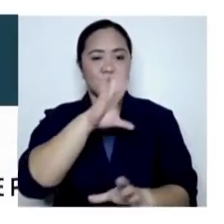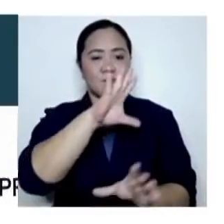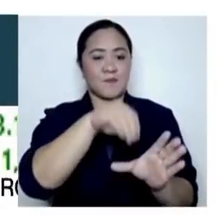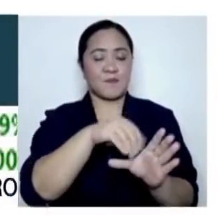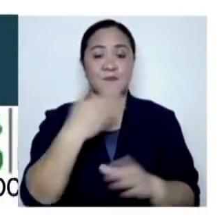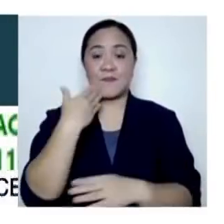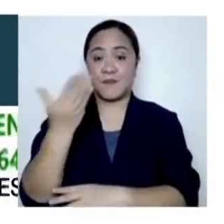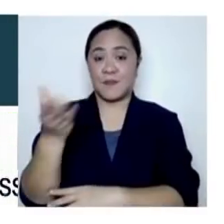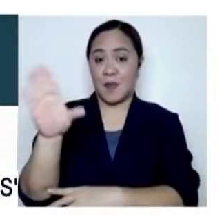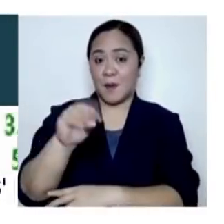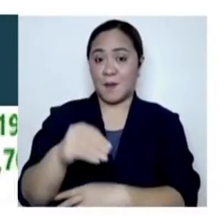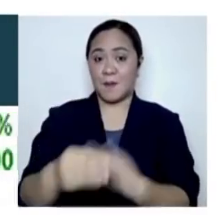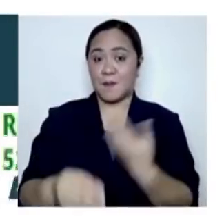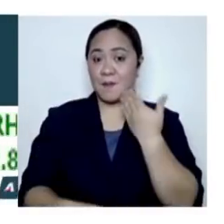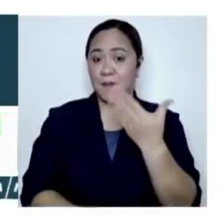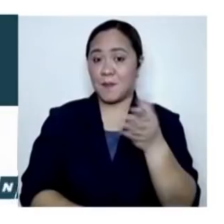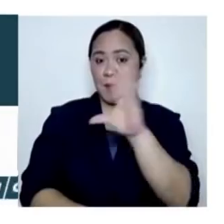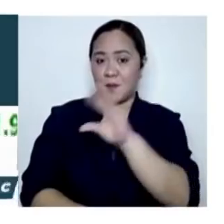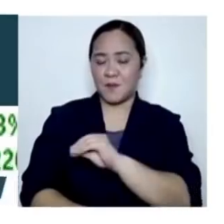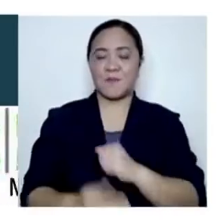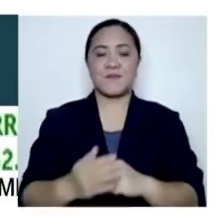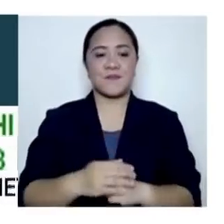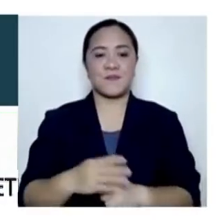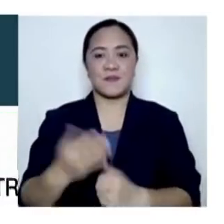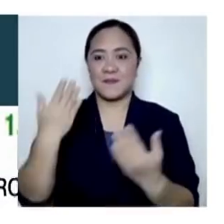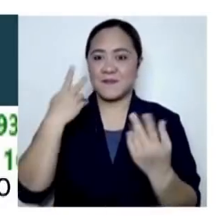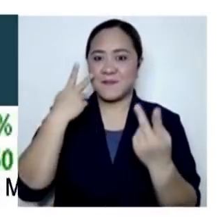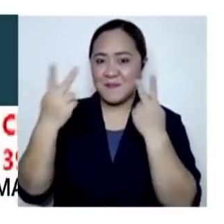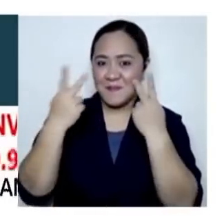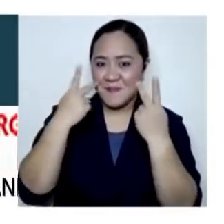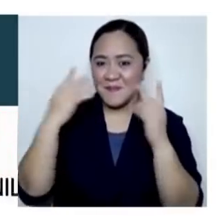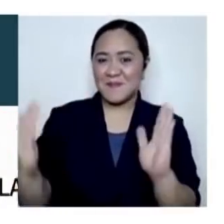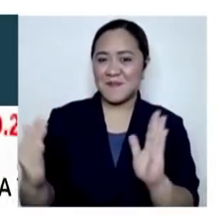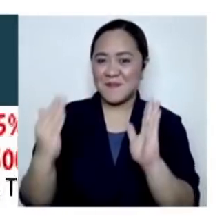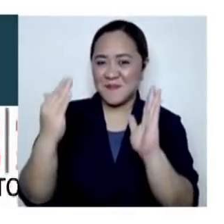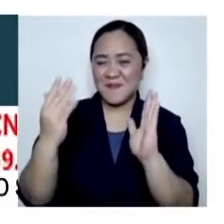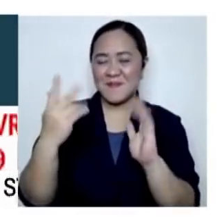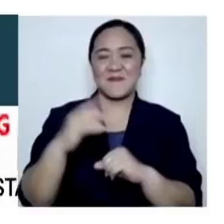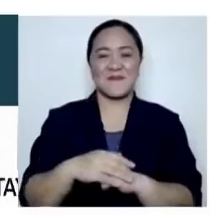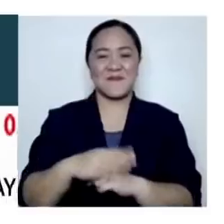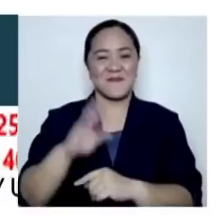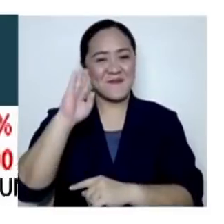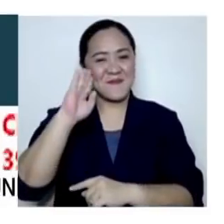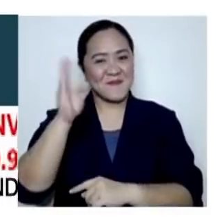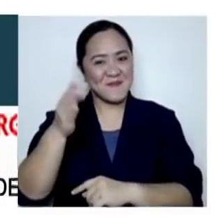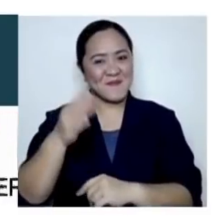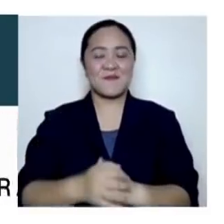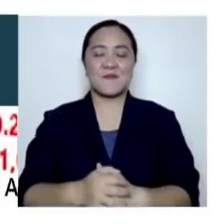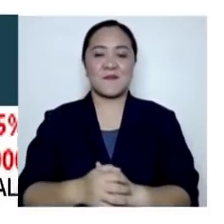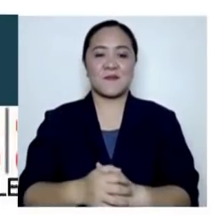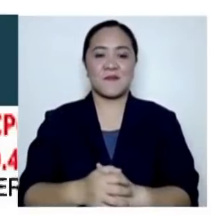you, Carmina. I finally see you. I know, right? Okay, so